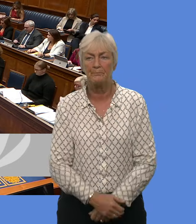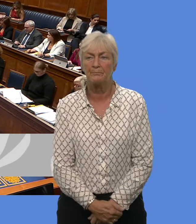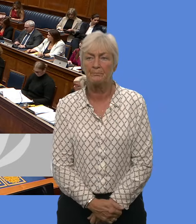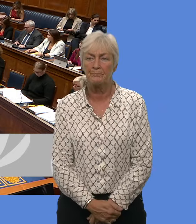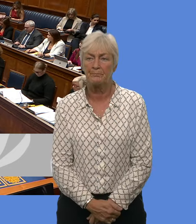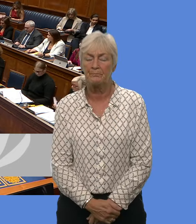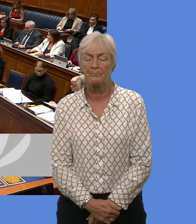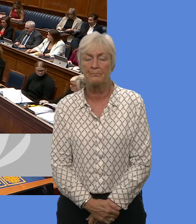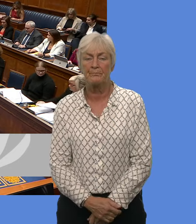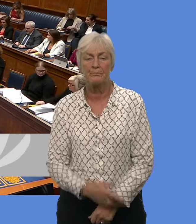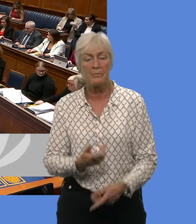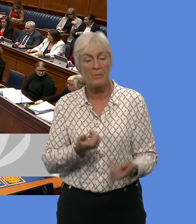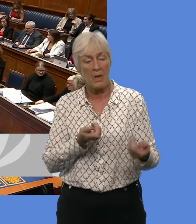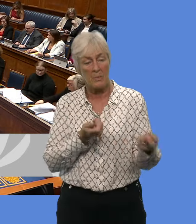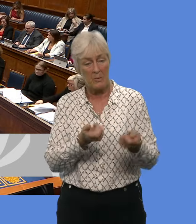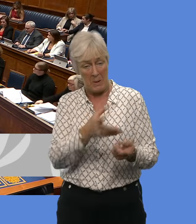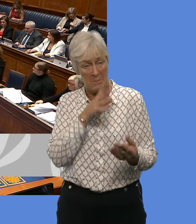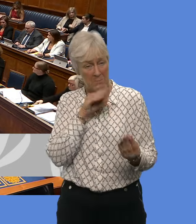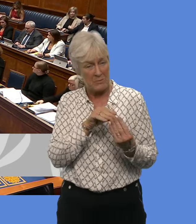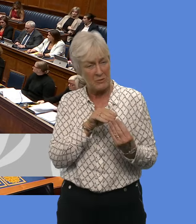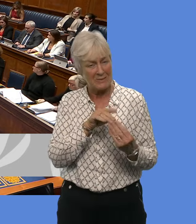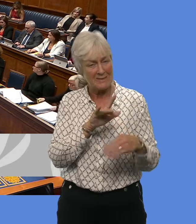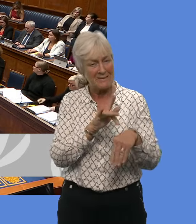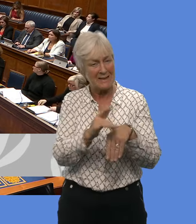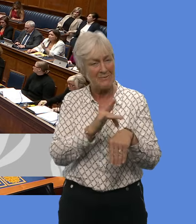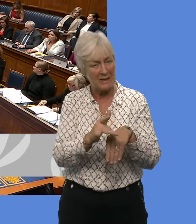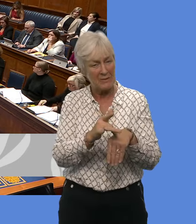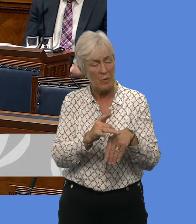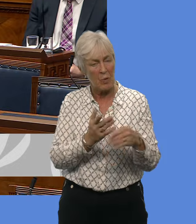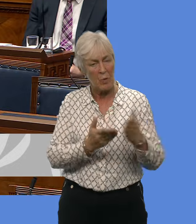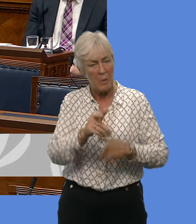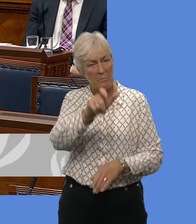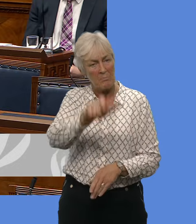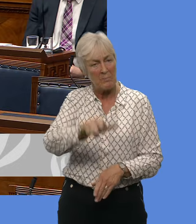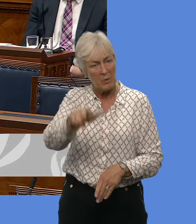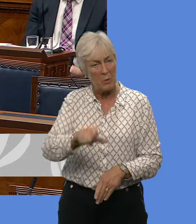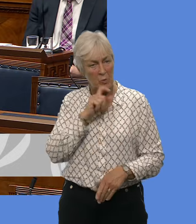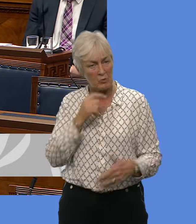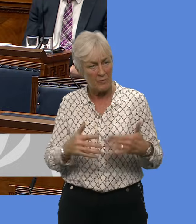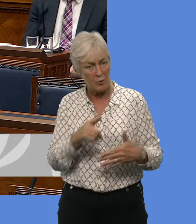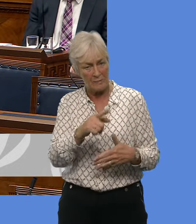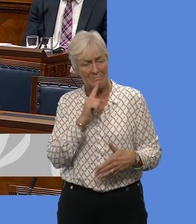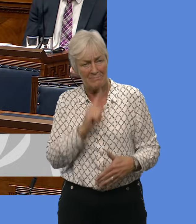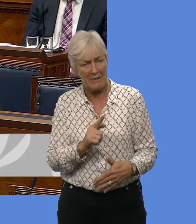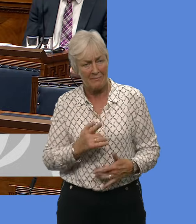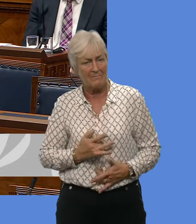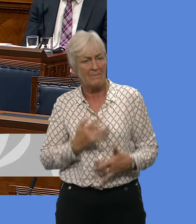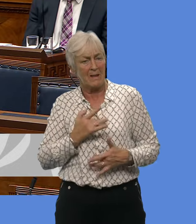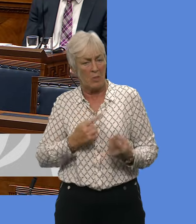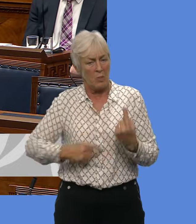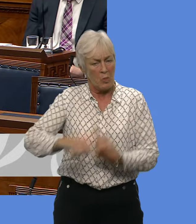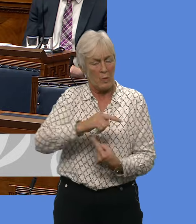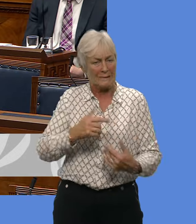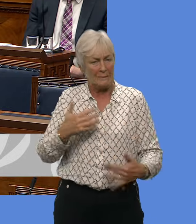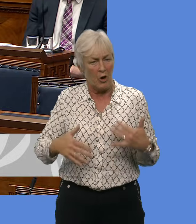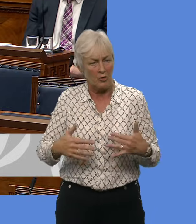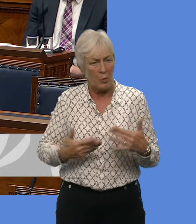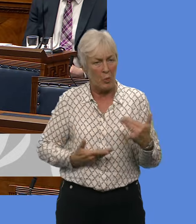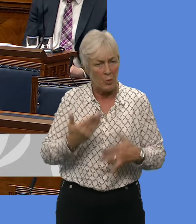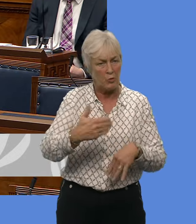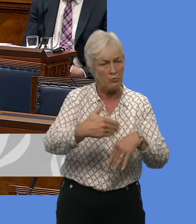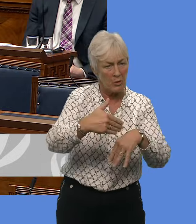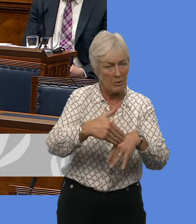Thank you, Mr. Speaker. Minister, you've just mentioned sensitivity in relation to victims. Earlier on, you acknowledged the deep hurt felt by paramilitary